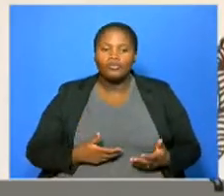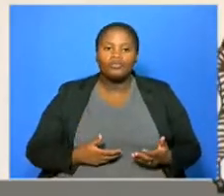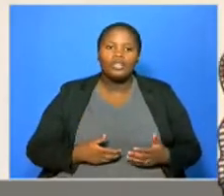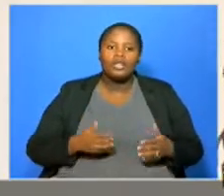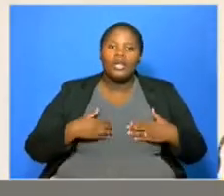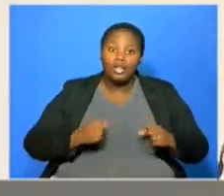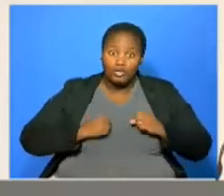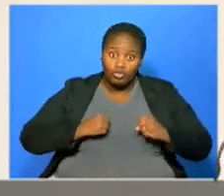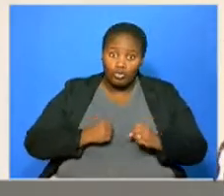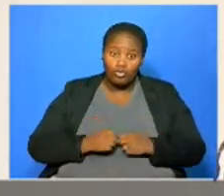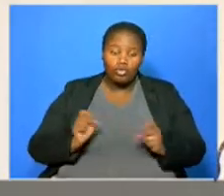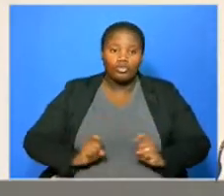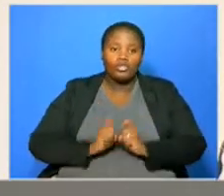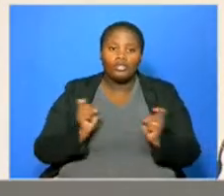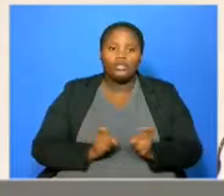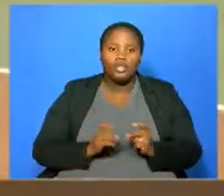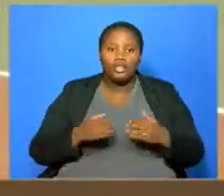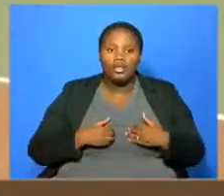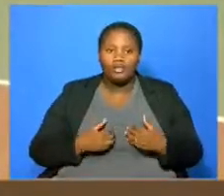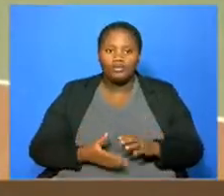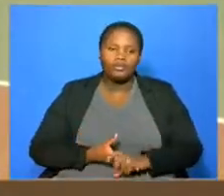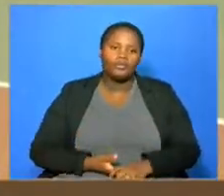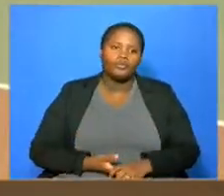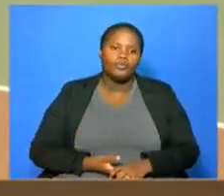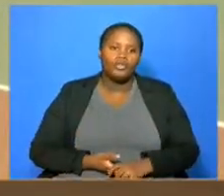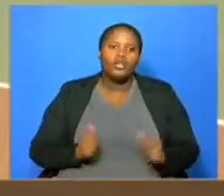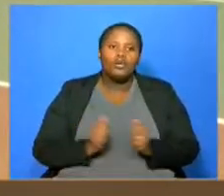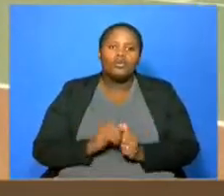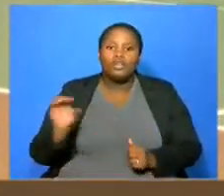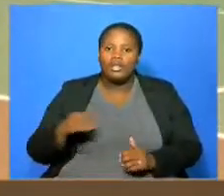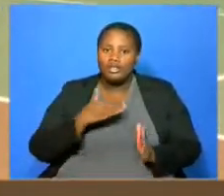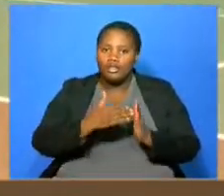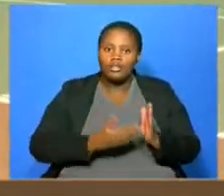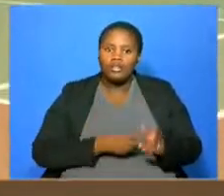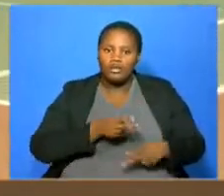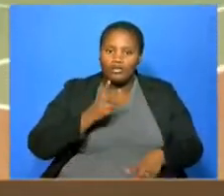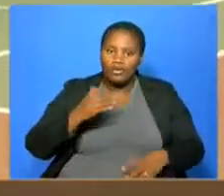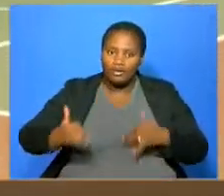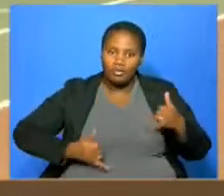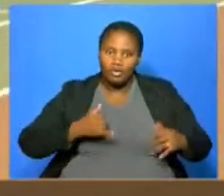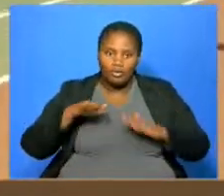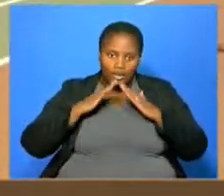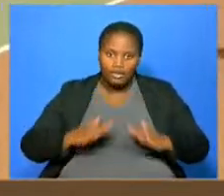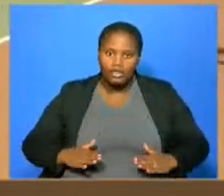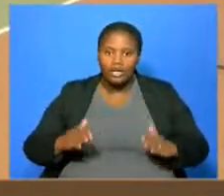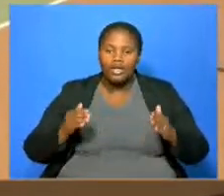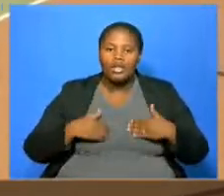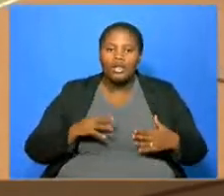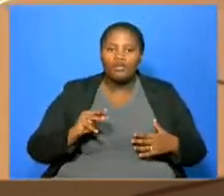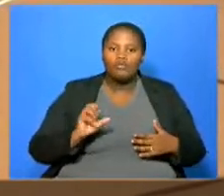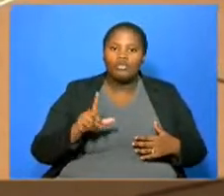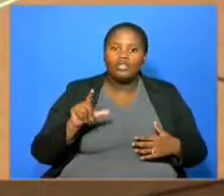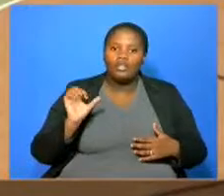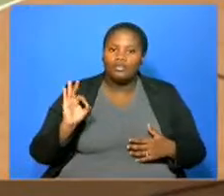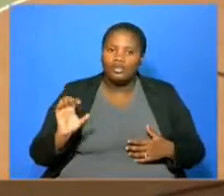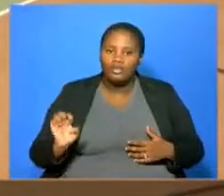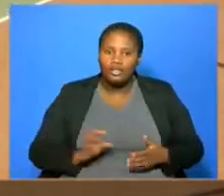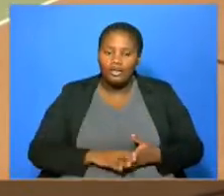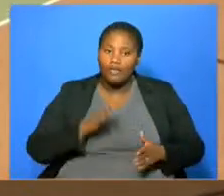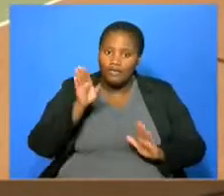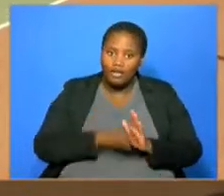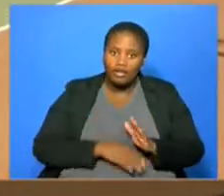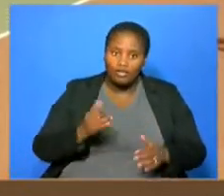played solid and kept my head in it. In another quarterfinal game played today, Esimo Lefe failed to progress to